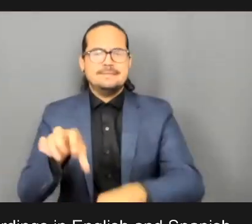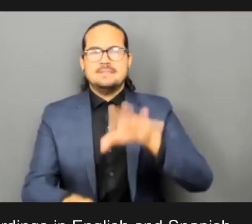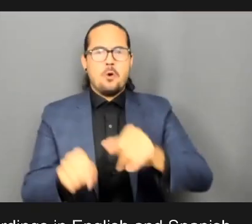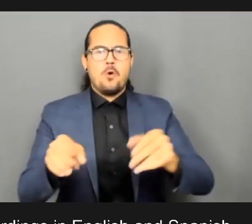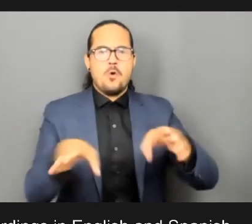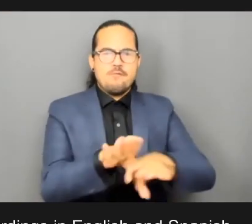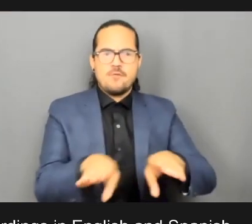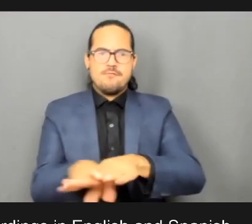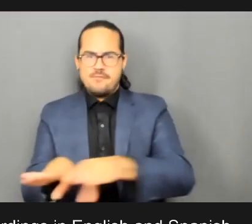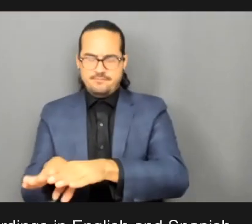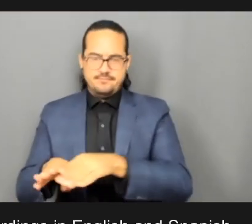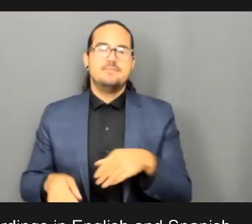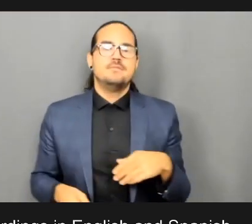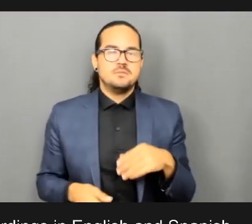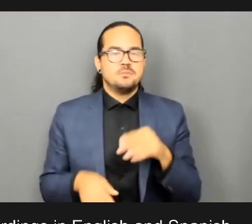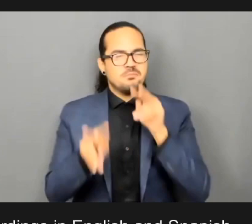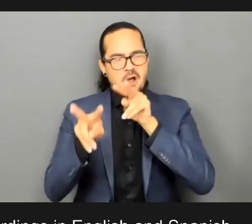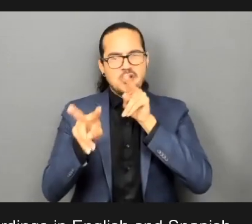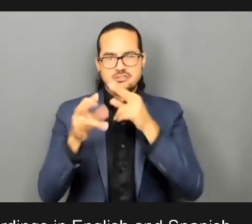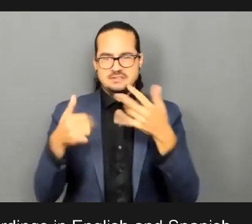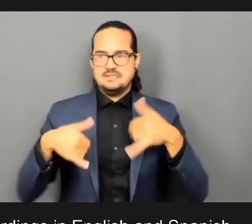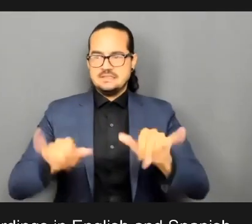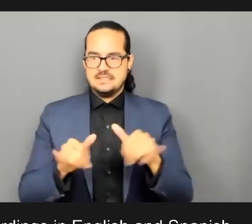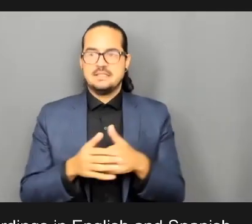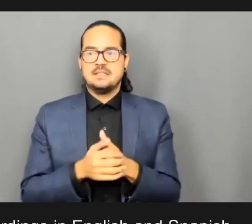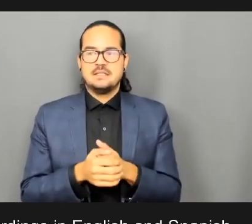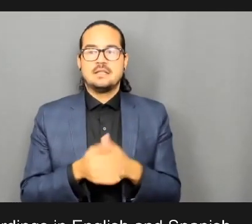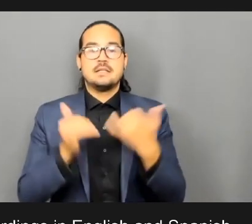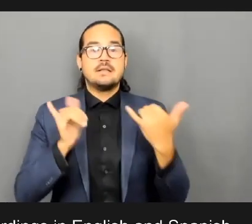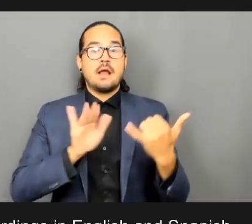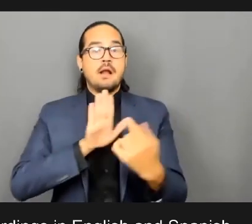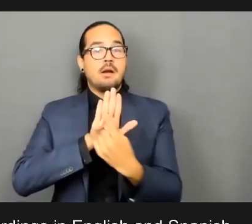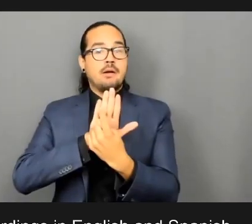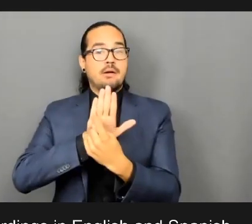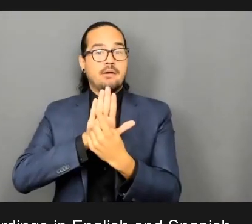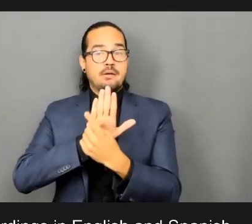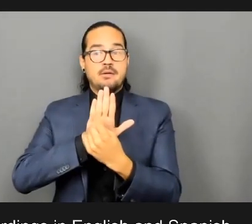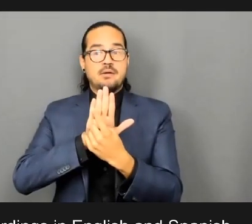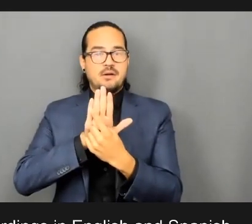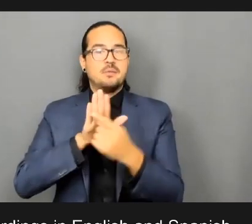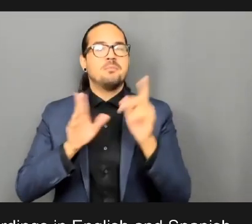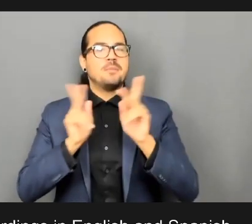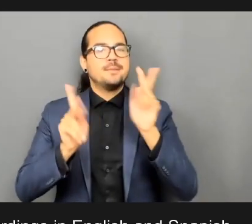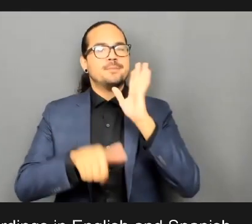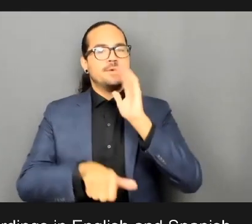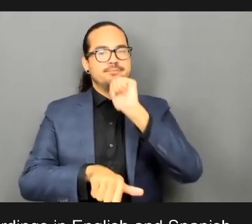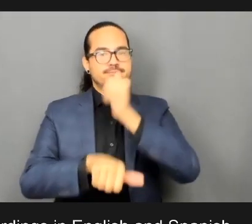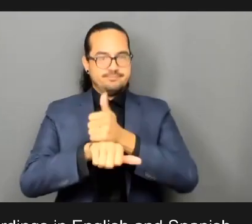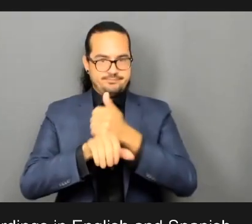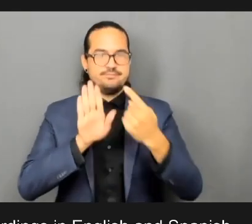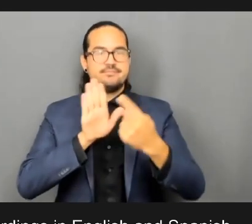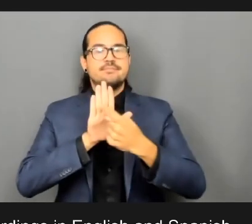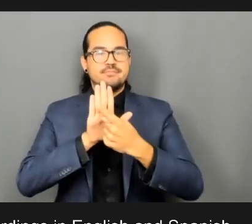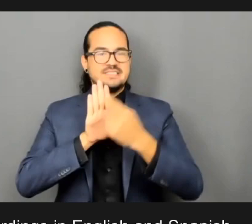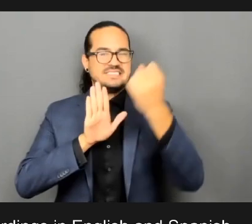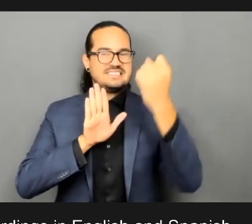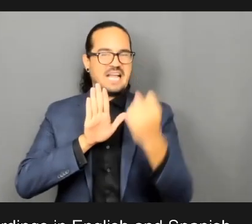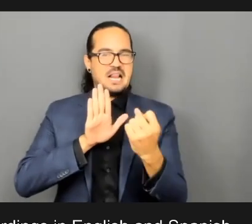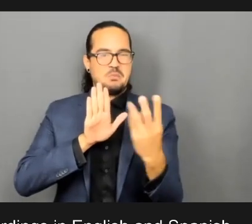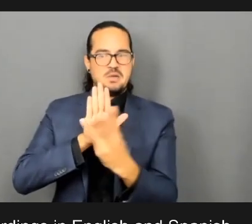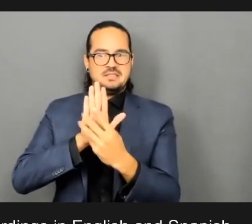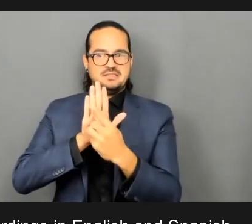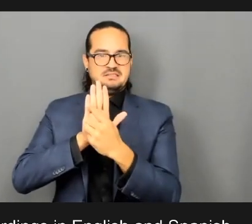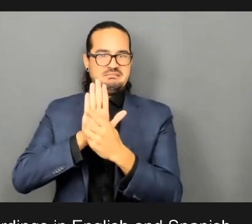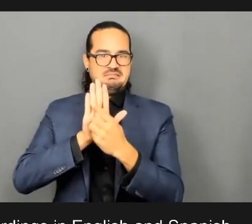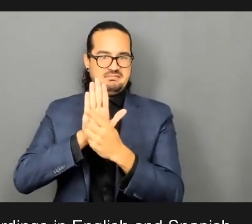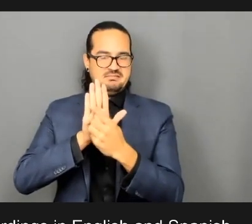plan is much the same. We're going to have folks back in the southwest corner of the fire. More folks